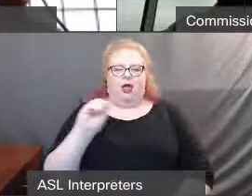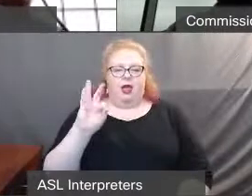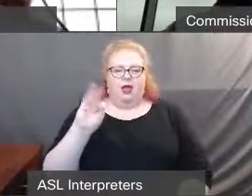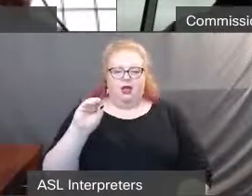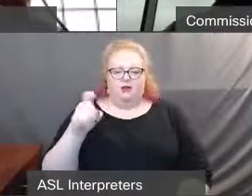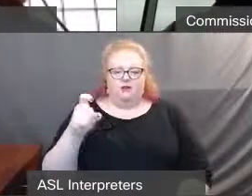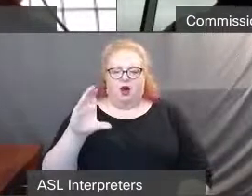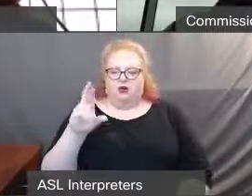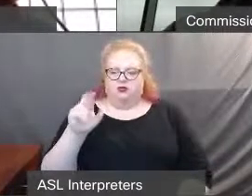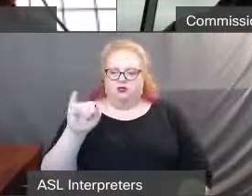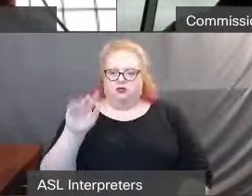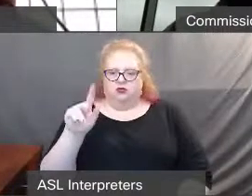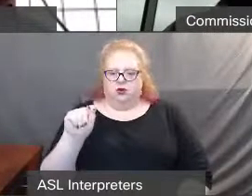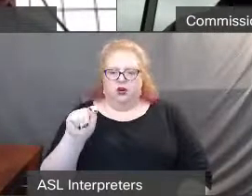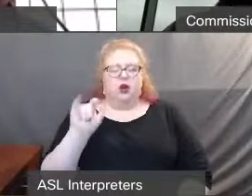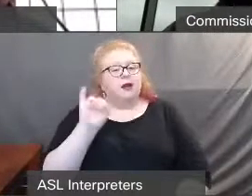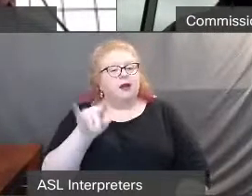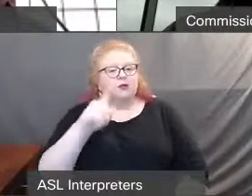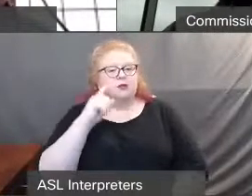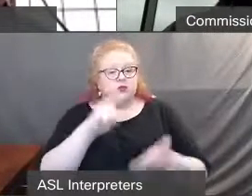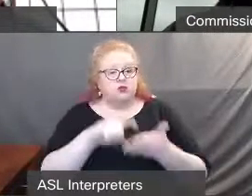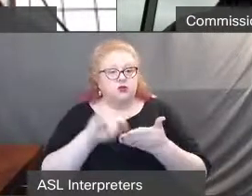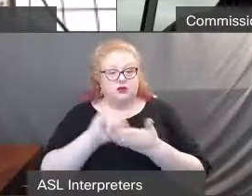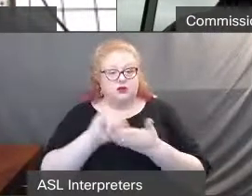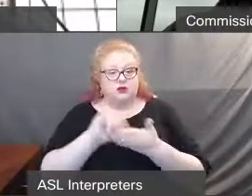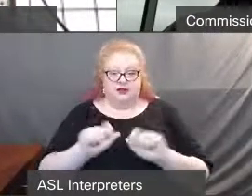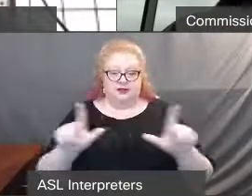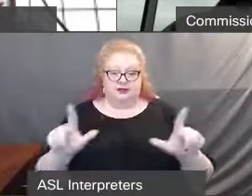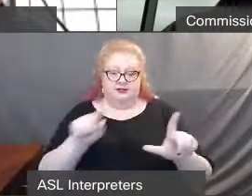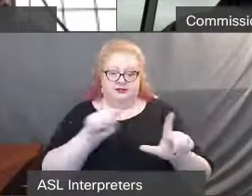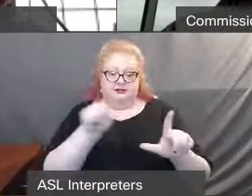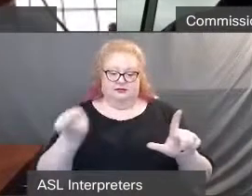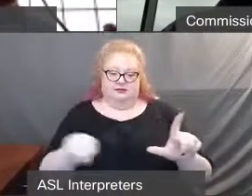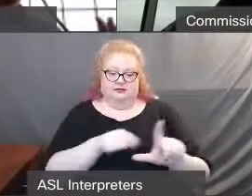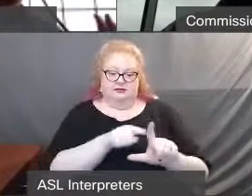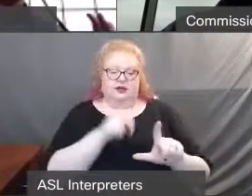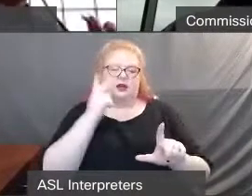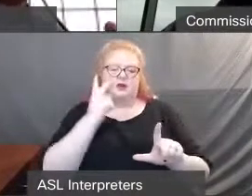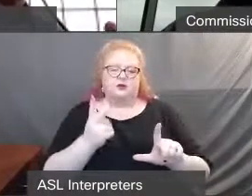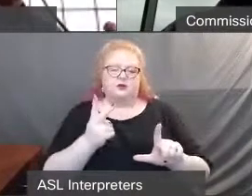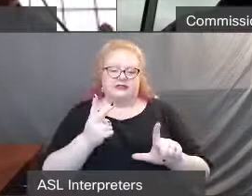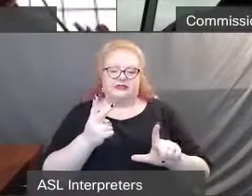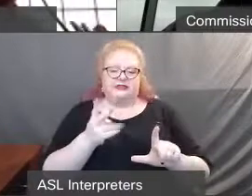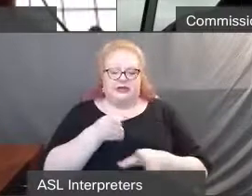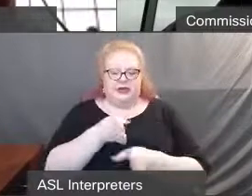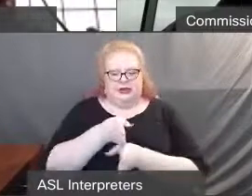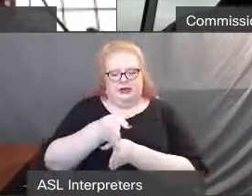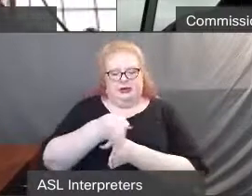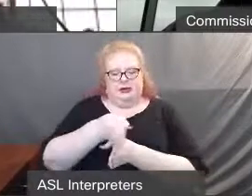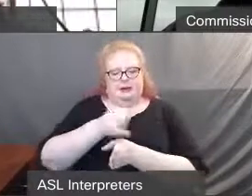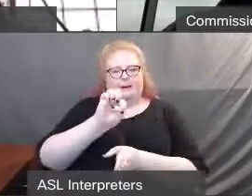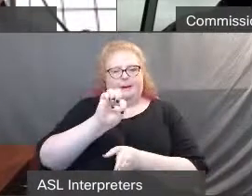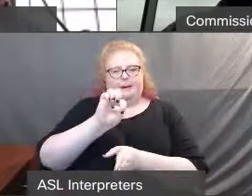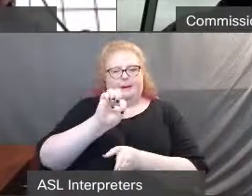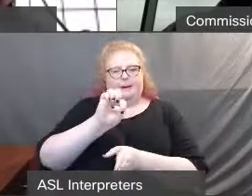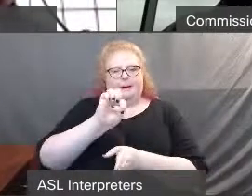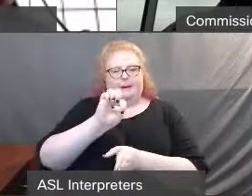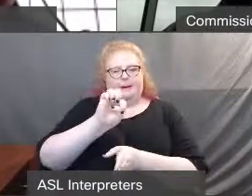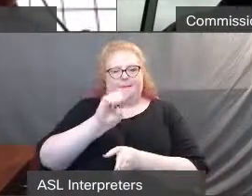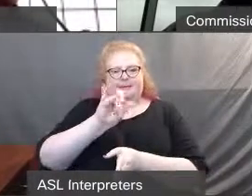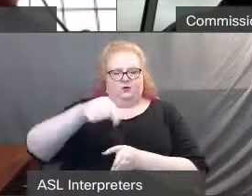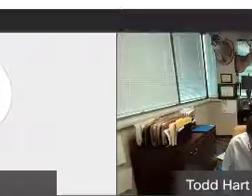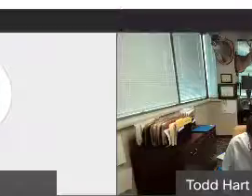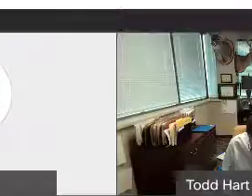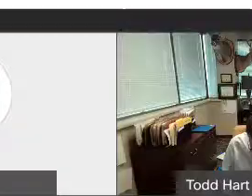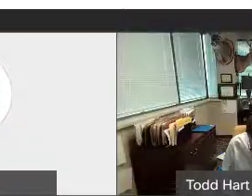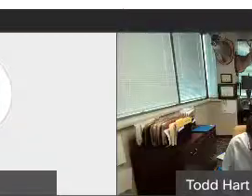if you see on that slide, I've circled there's a median at the intersection of Cantrell Road and Foxcroft. This median